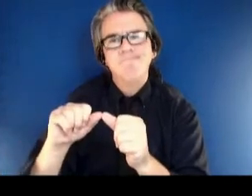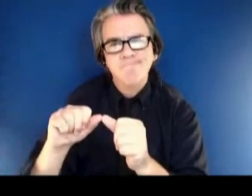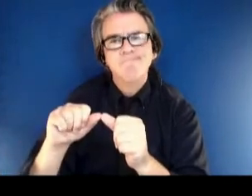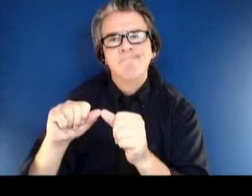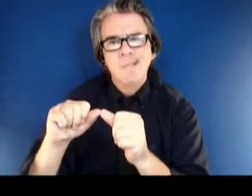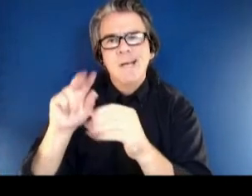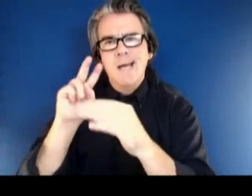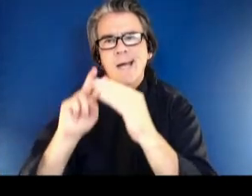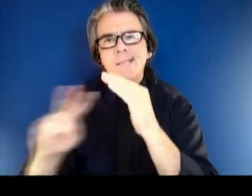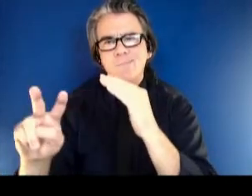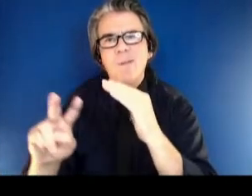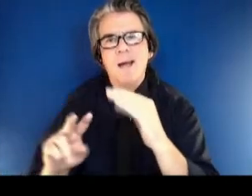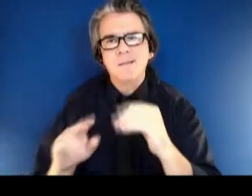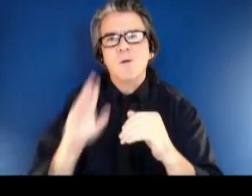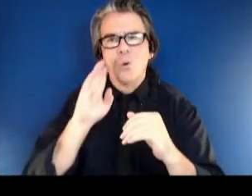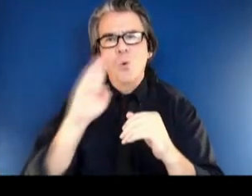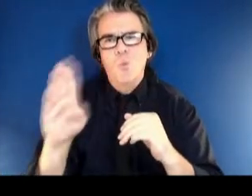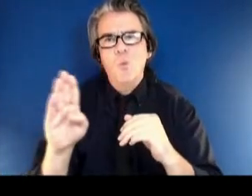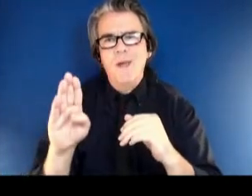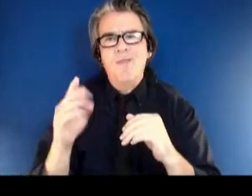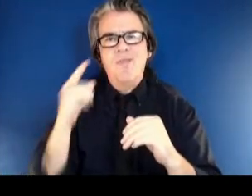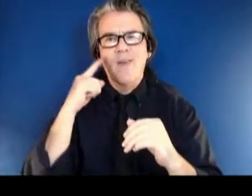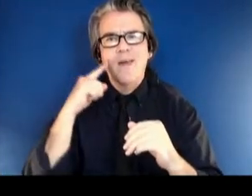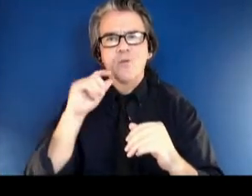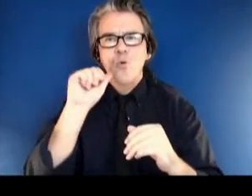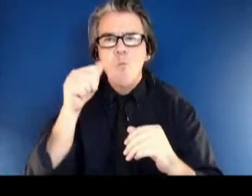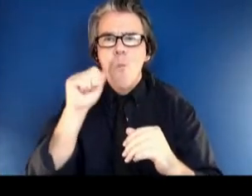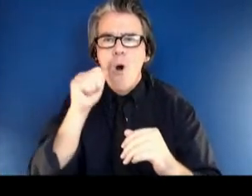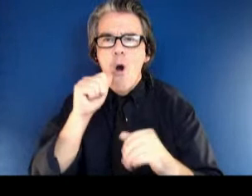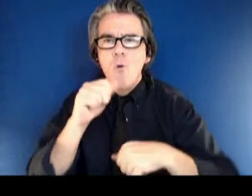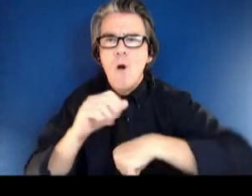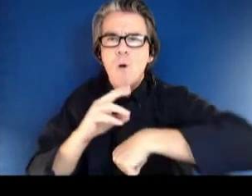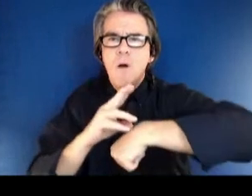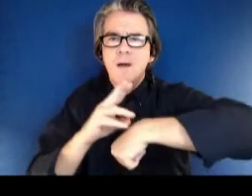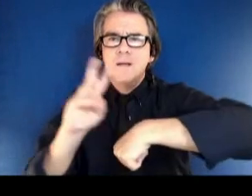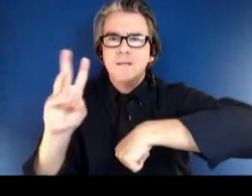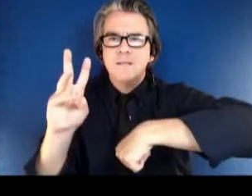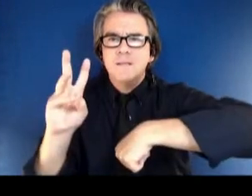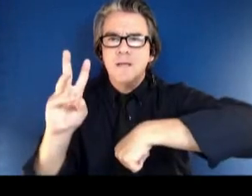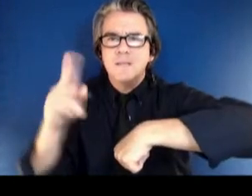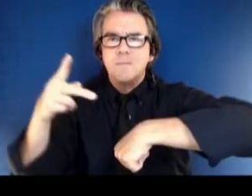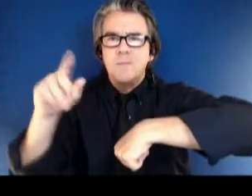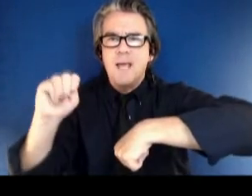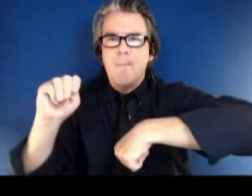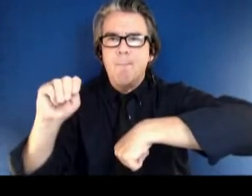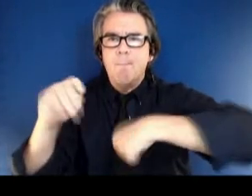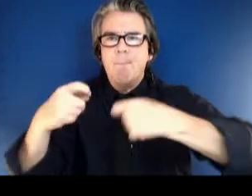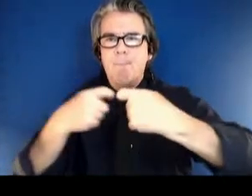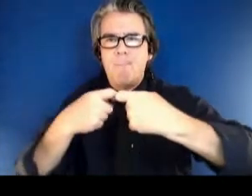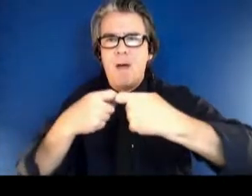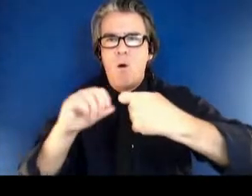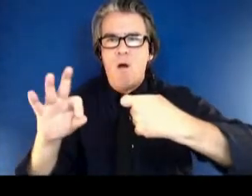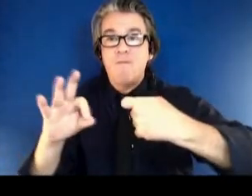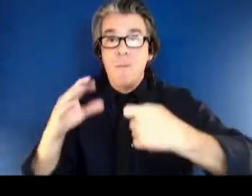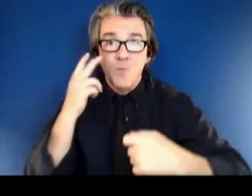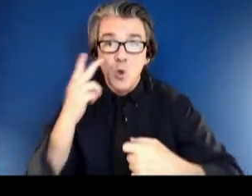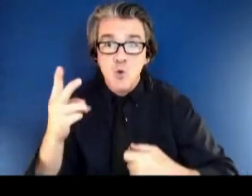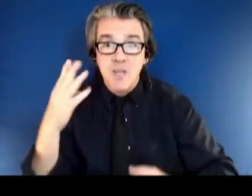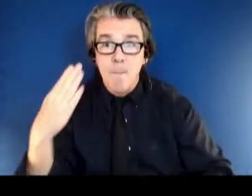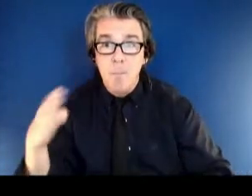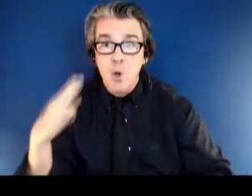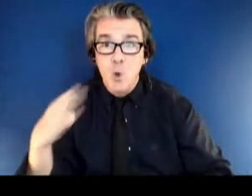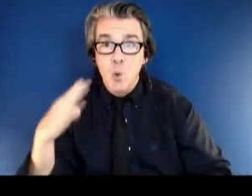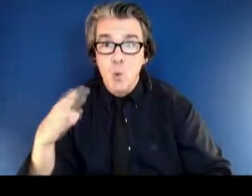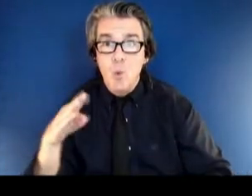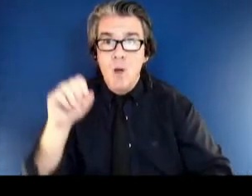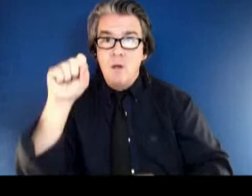anticipated to be shut off somewhere around 6 p.m. tomorrow. The area in blue,